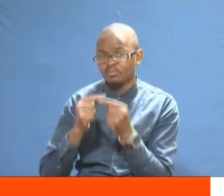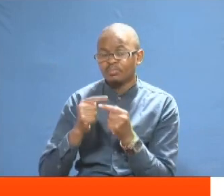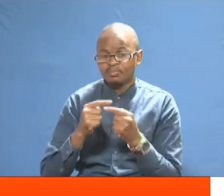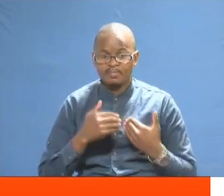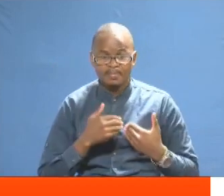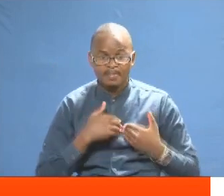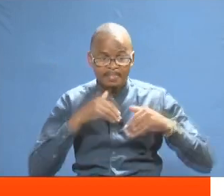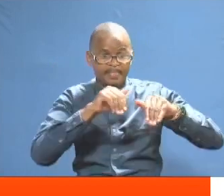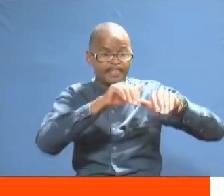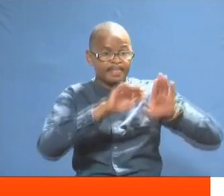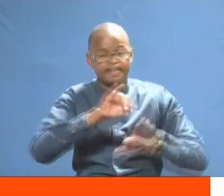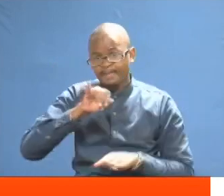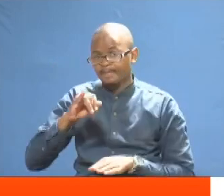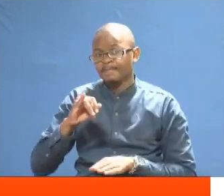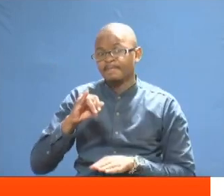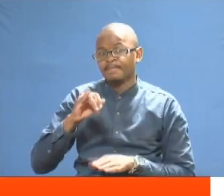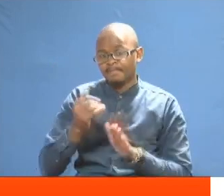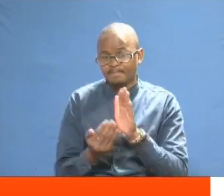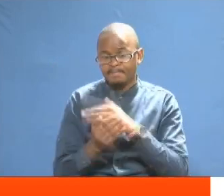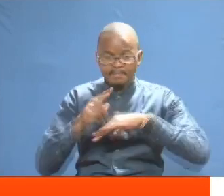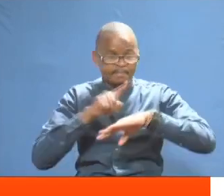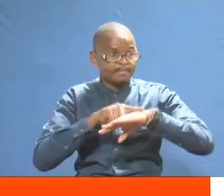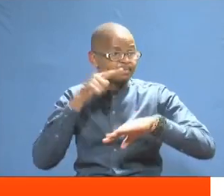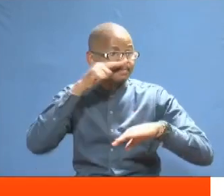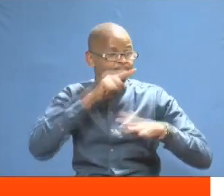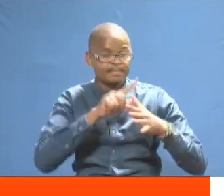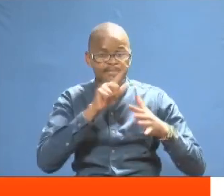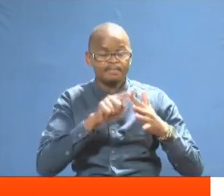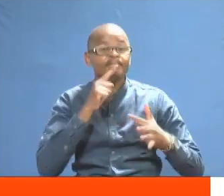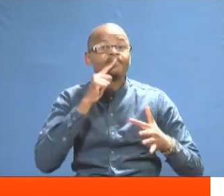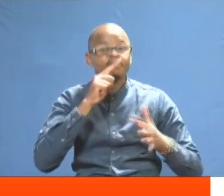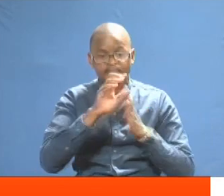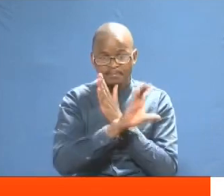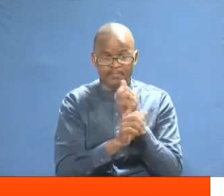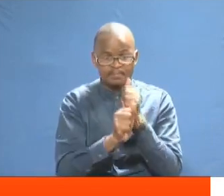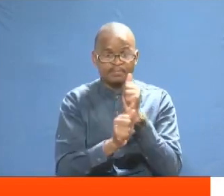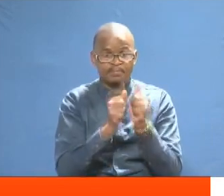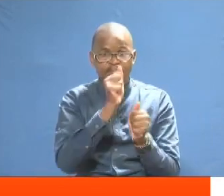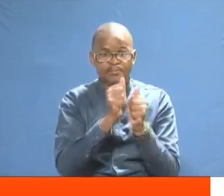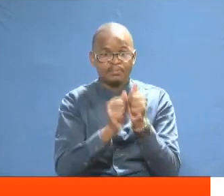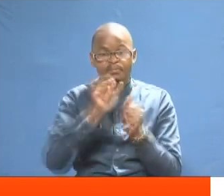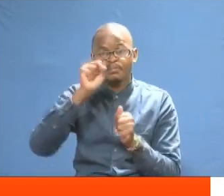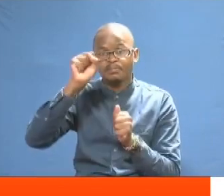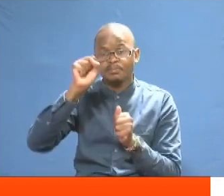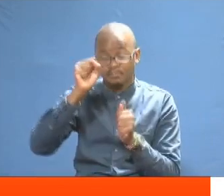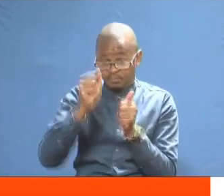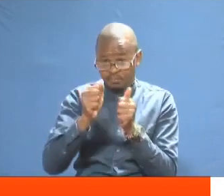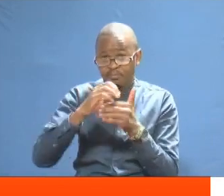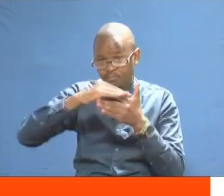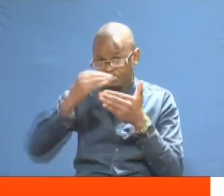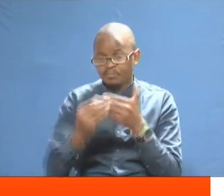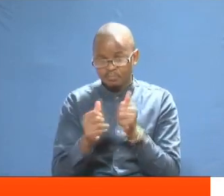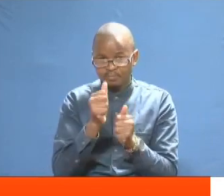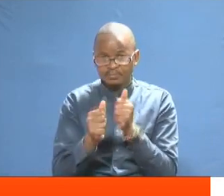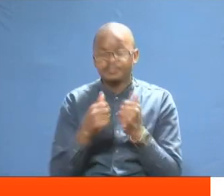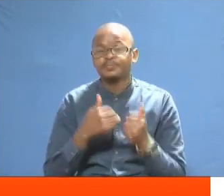have buried Jubilee and the mourning period is over, then we can tell the country which political vehicle. And the political vehicle